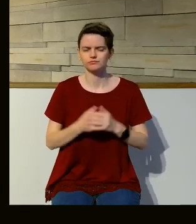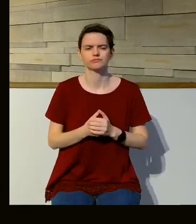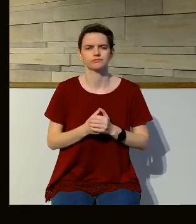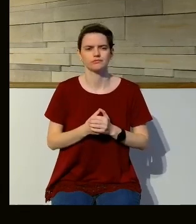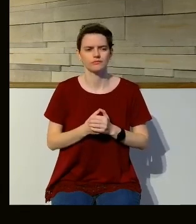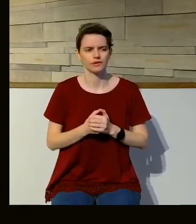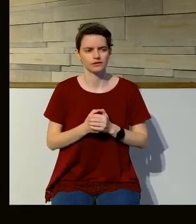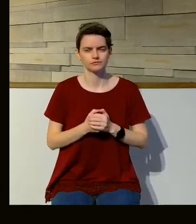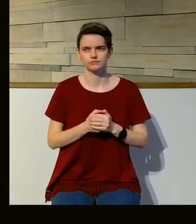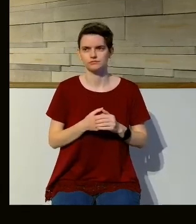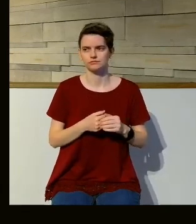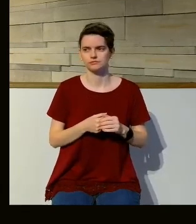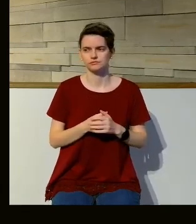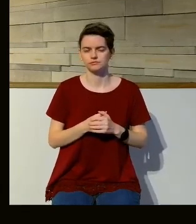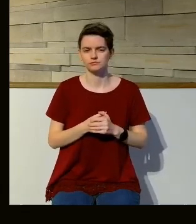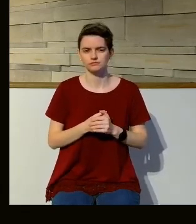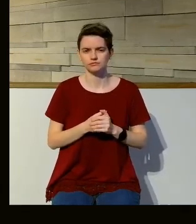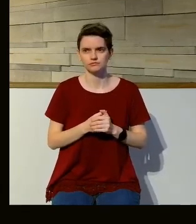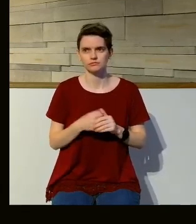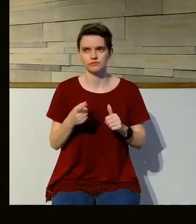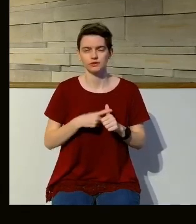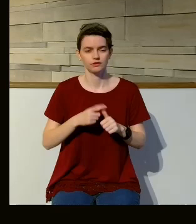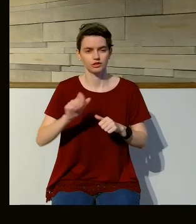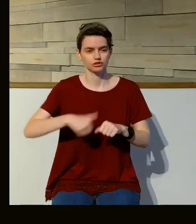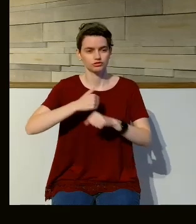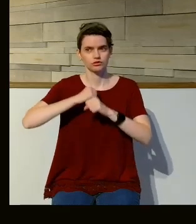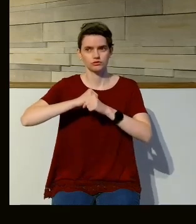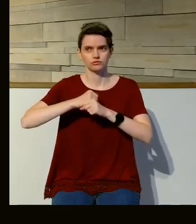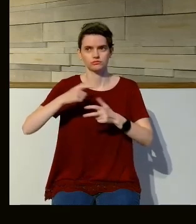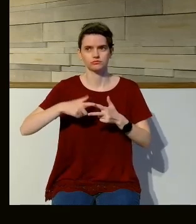So, let's go to the first stronghold.